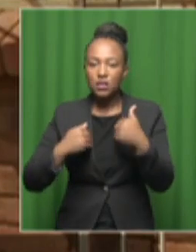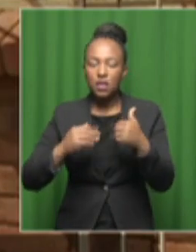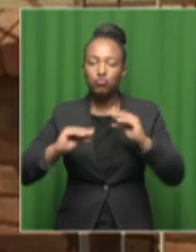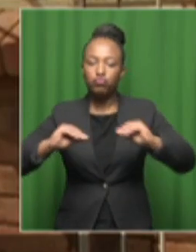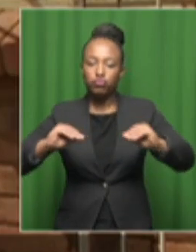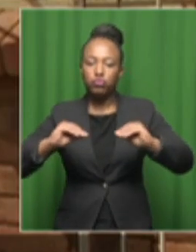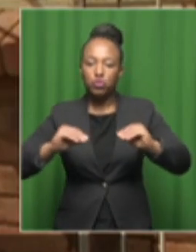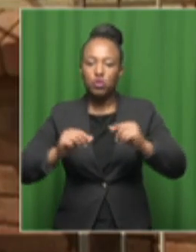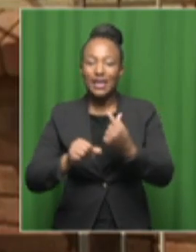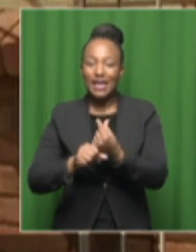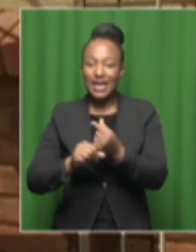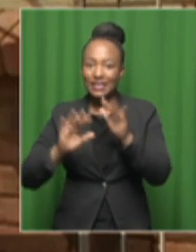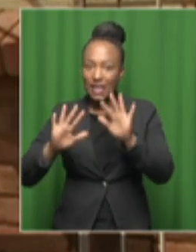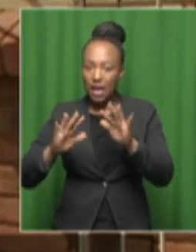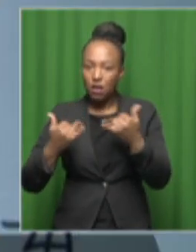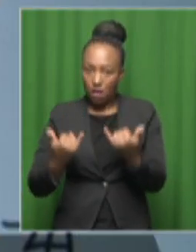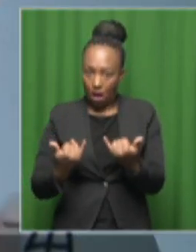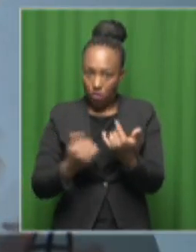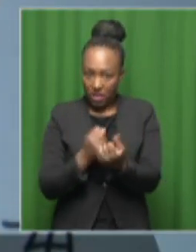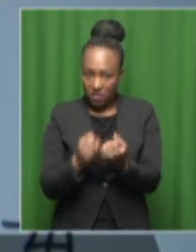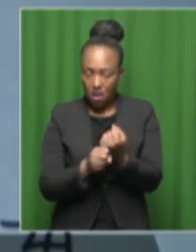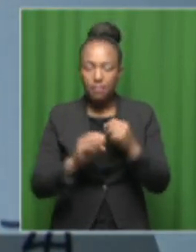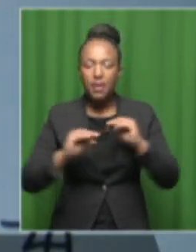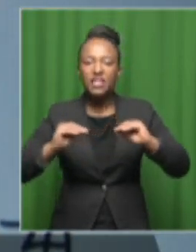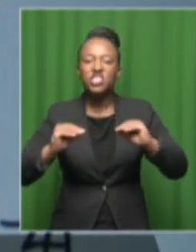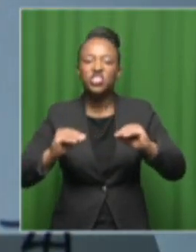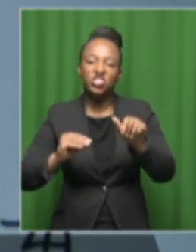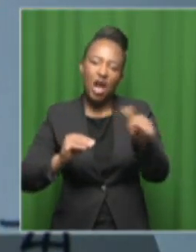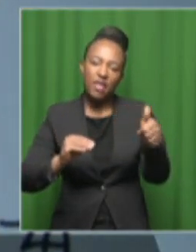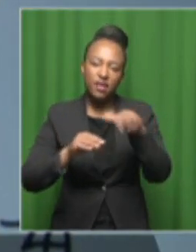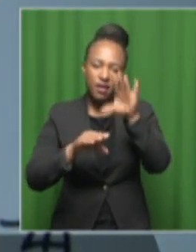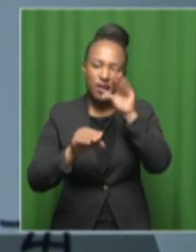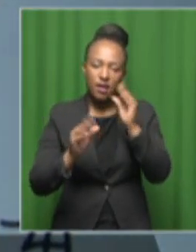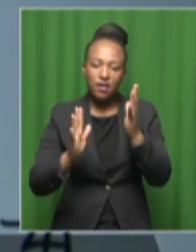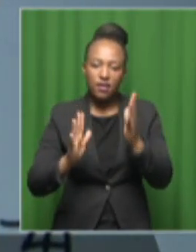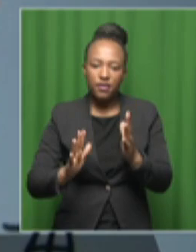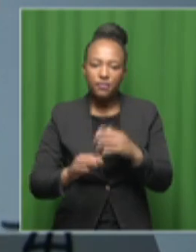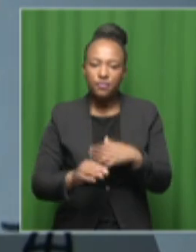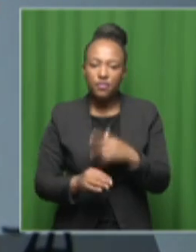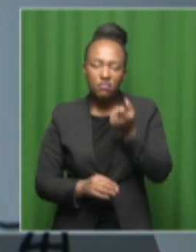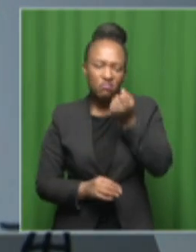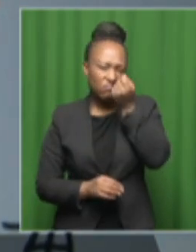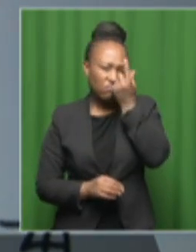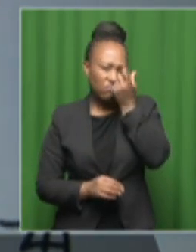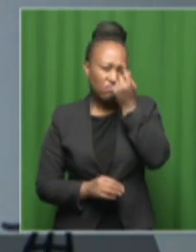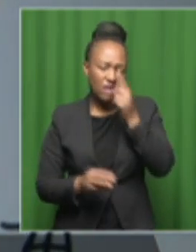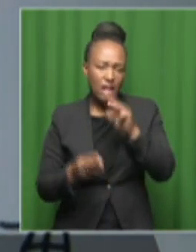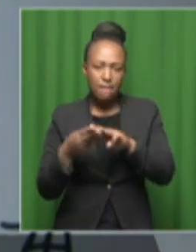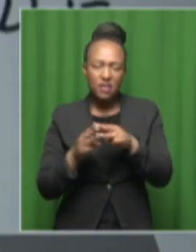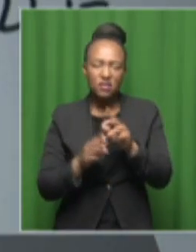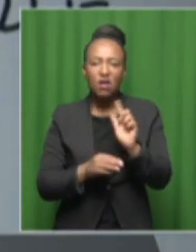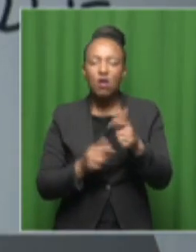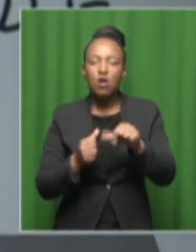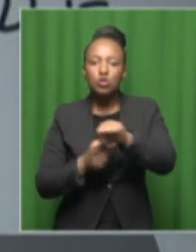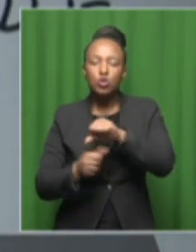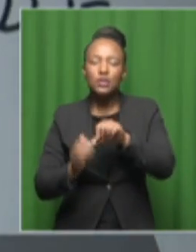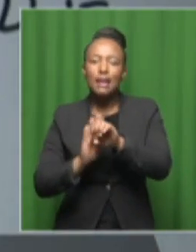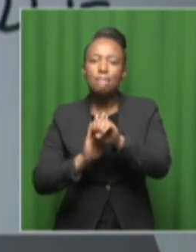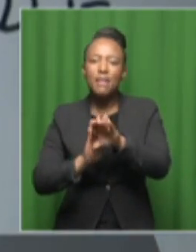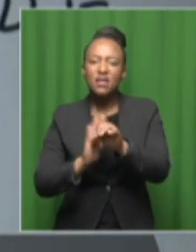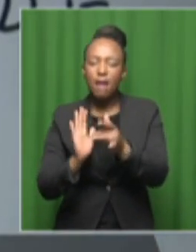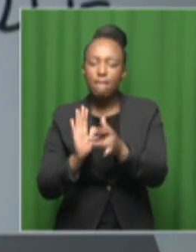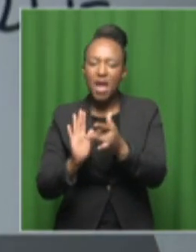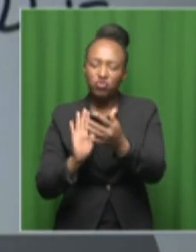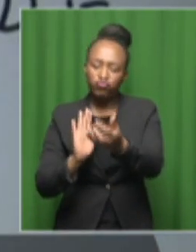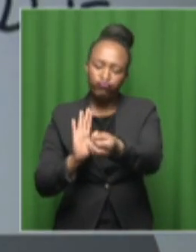was when I was in grade 10 right now, this year. Her comprehension for mathematics is showcased throughout her social media pages, where